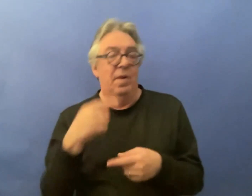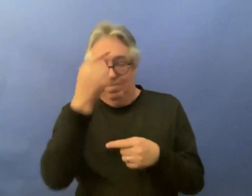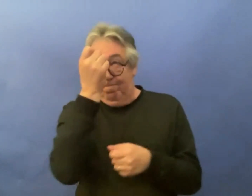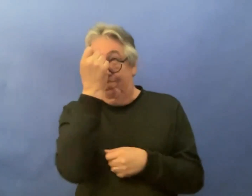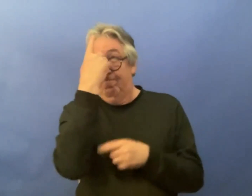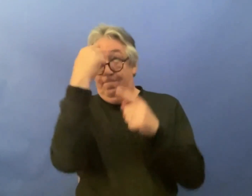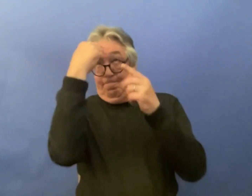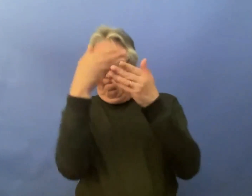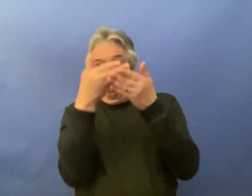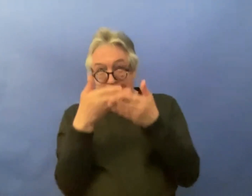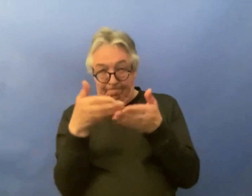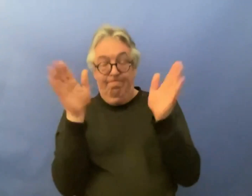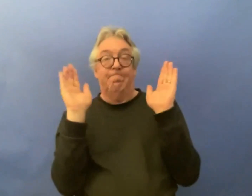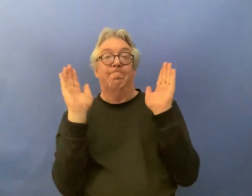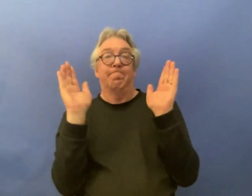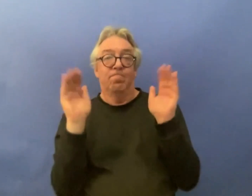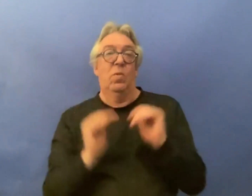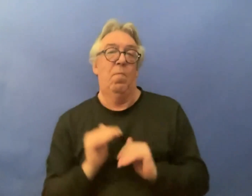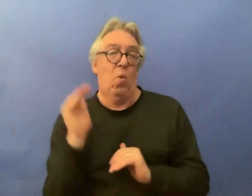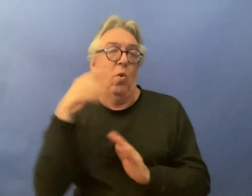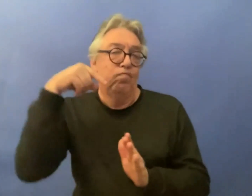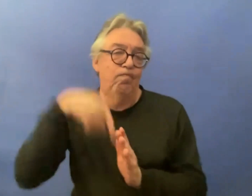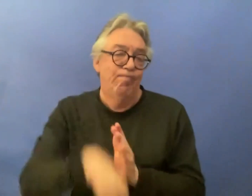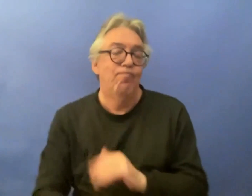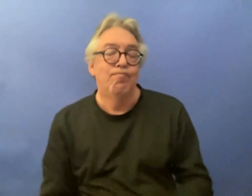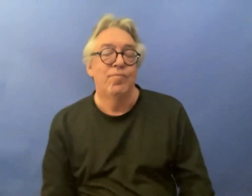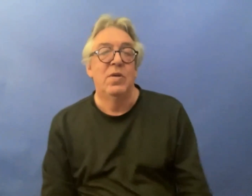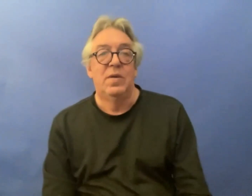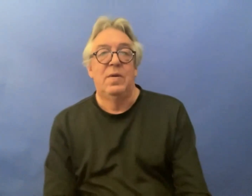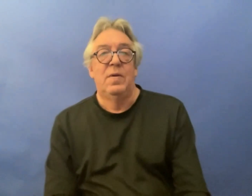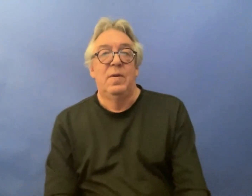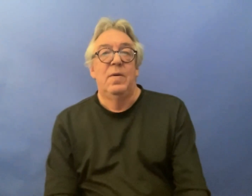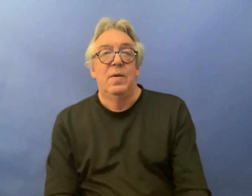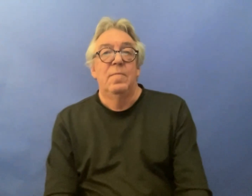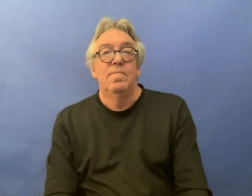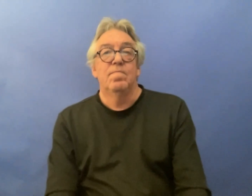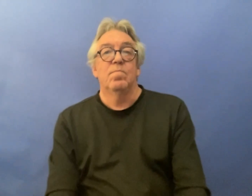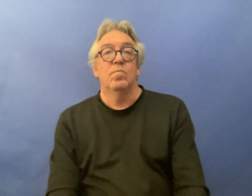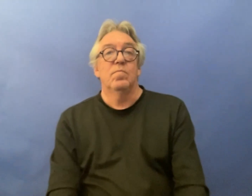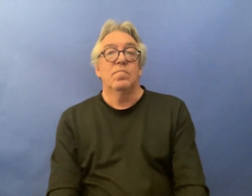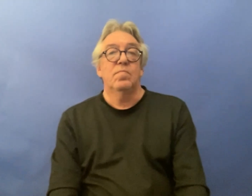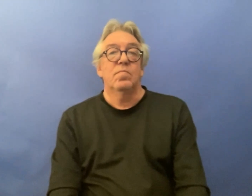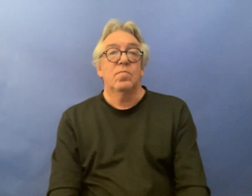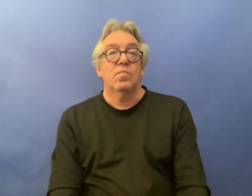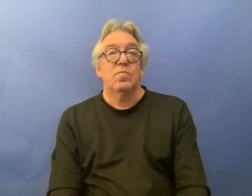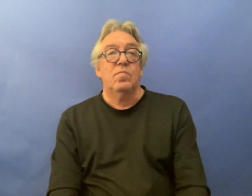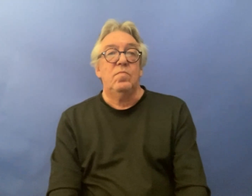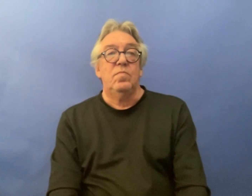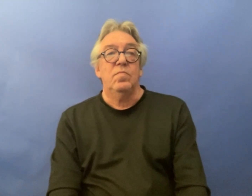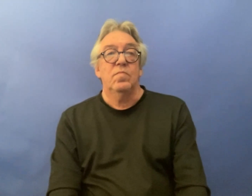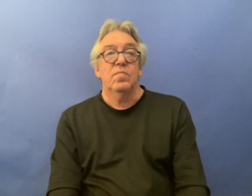the engagement and ensuring representation and contribution to